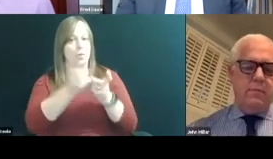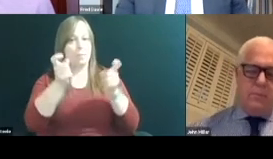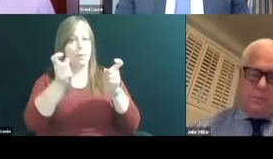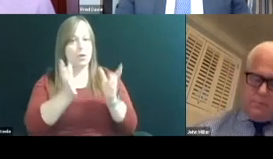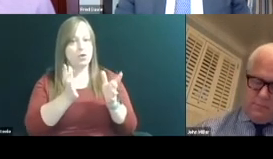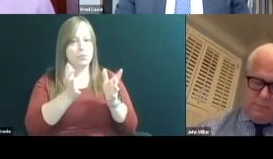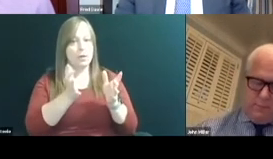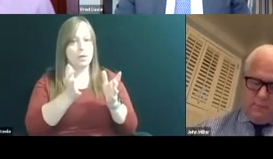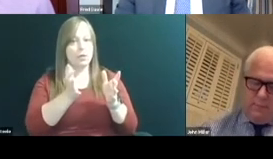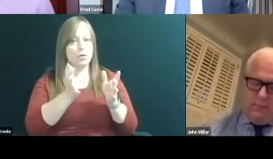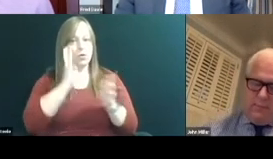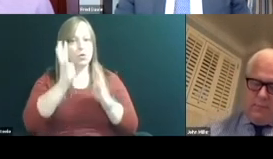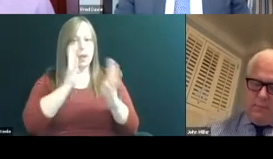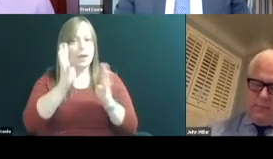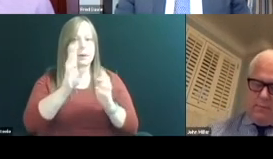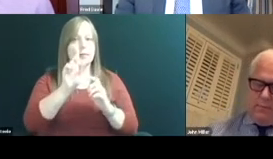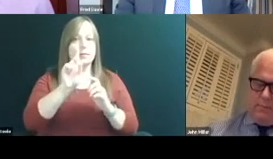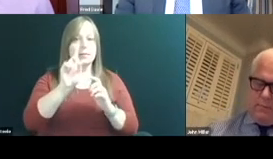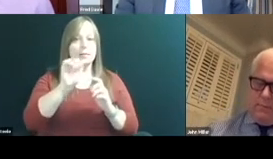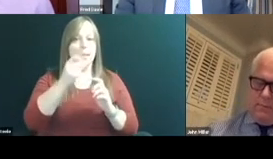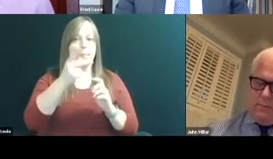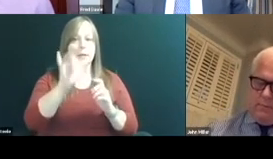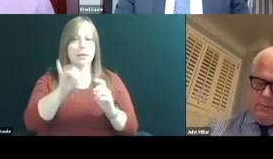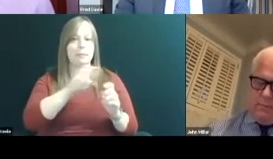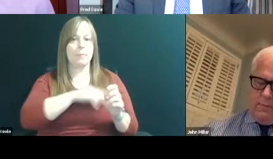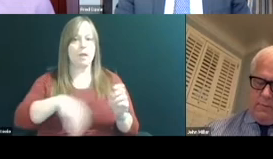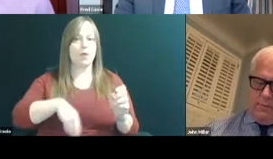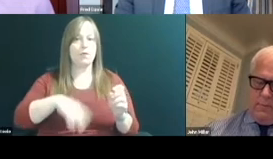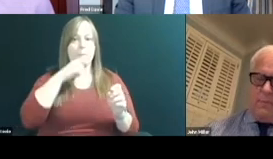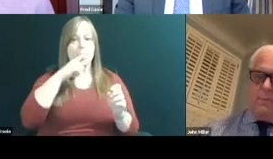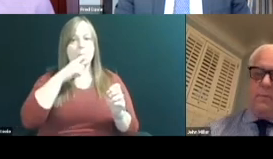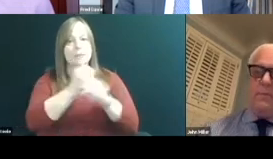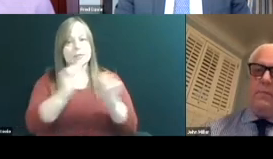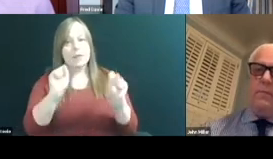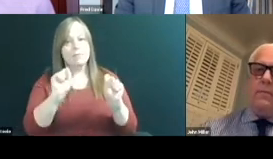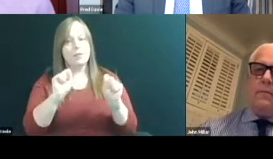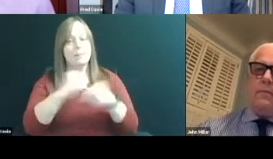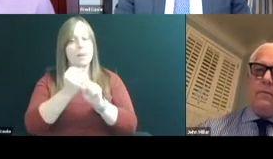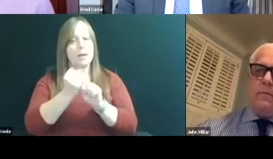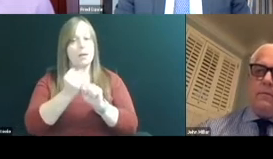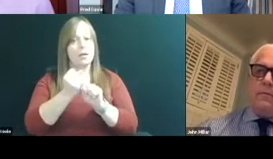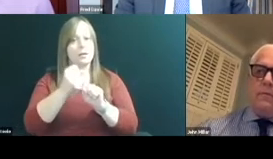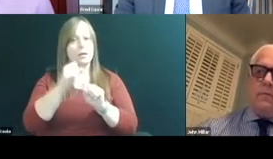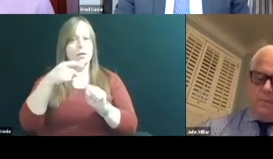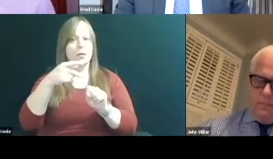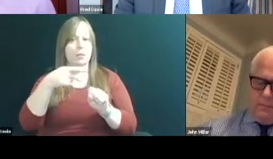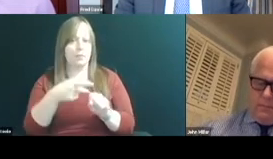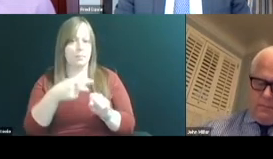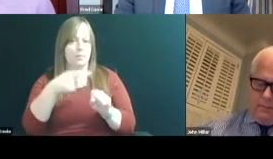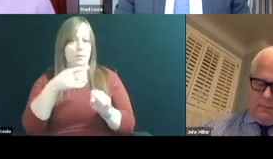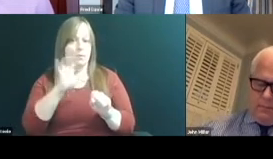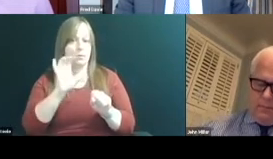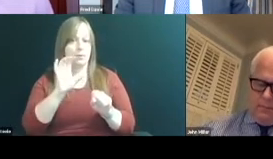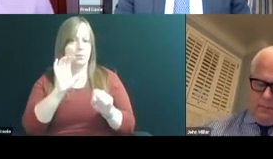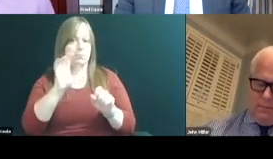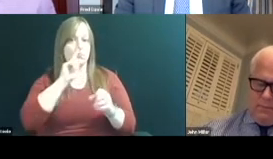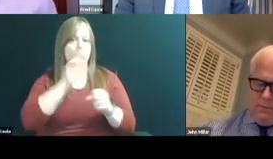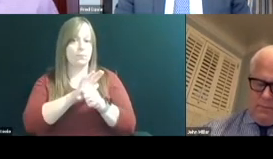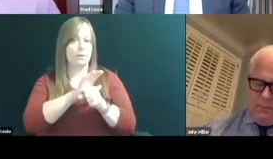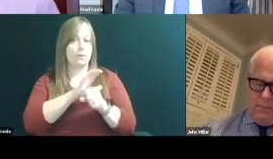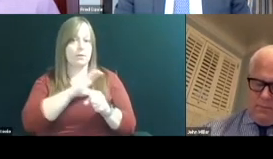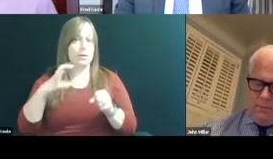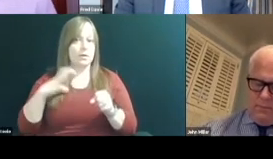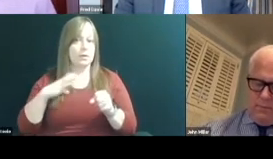management by creating a deputy mayor for public safety and making the police commissioner subject to the advice and consent of the city